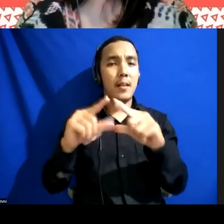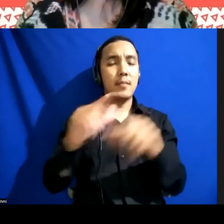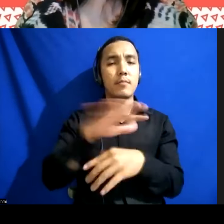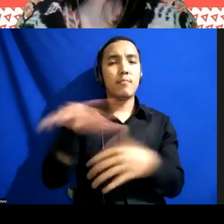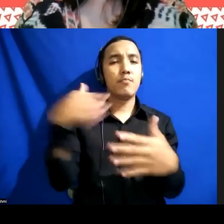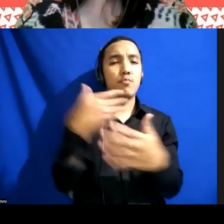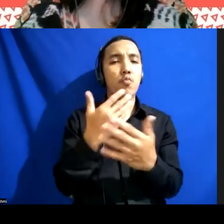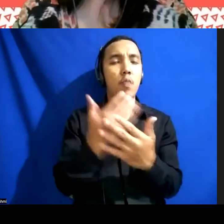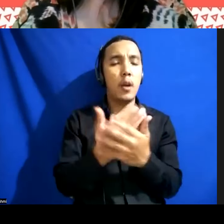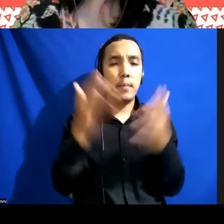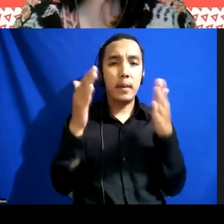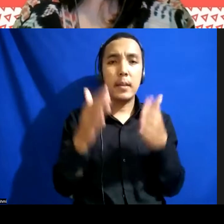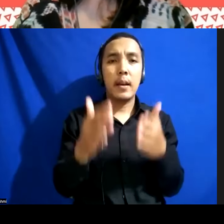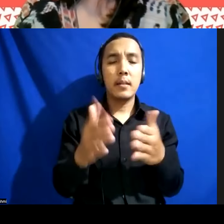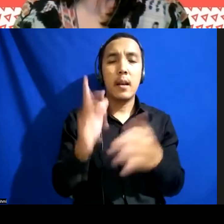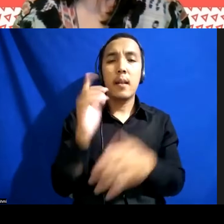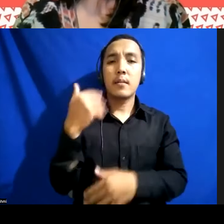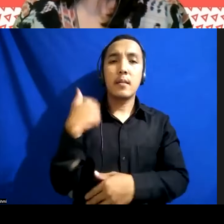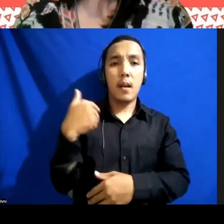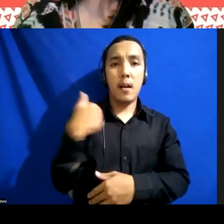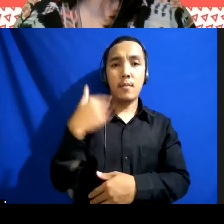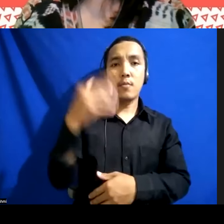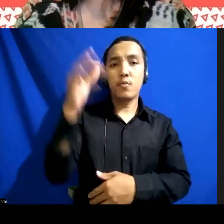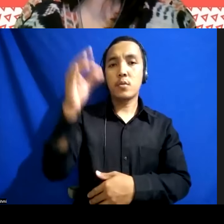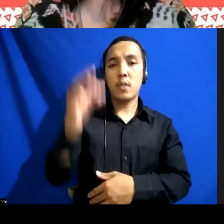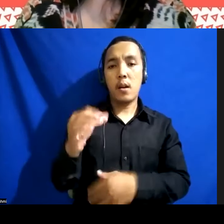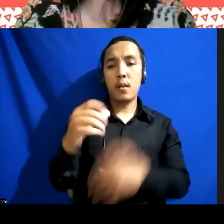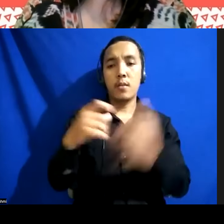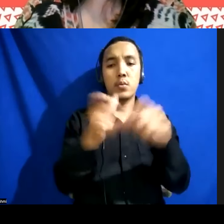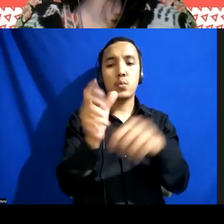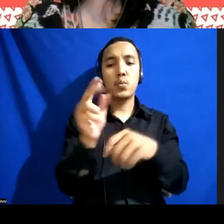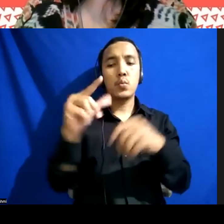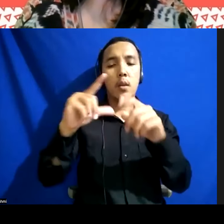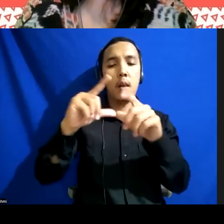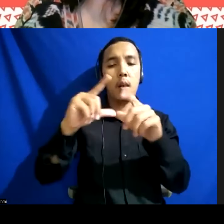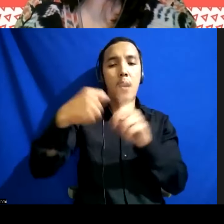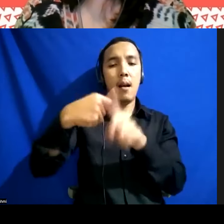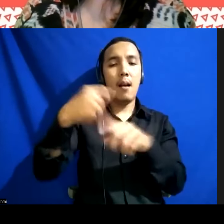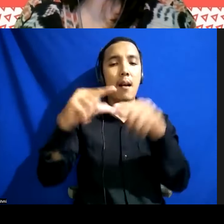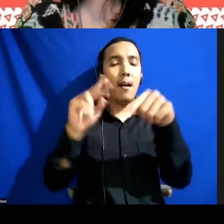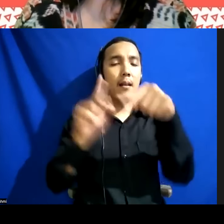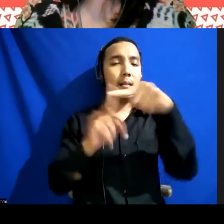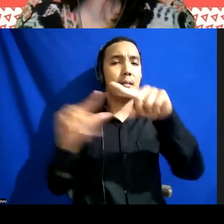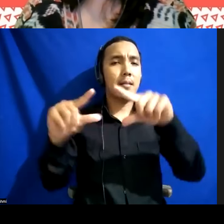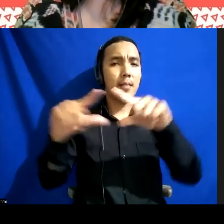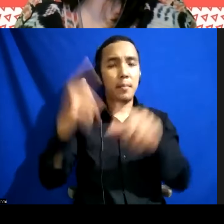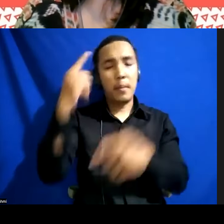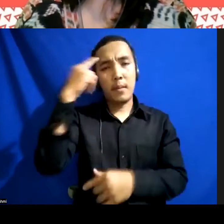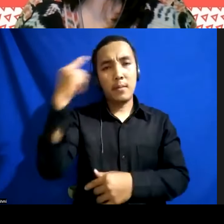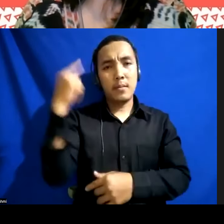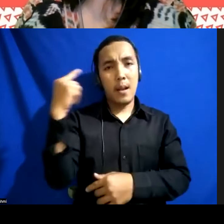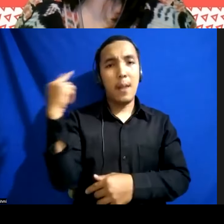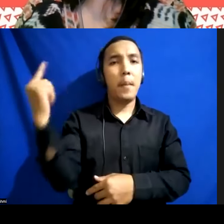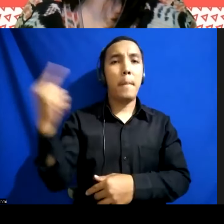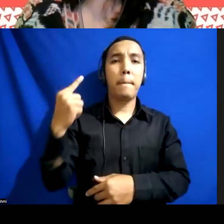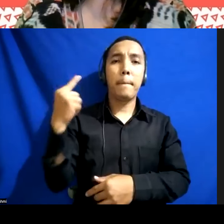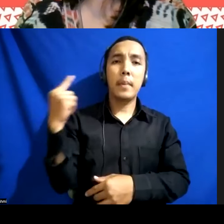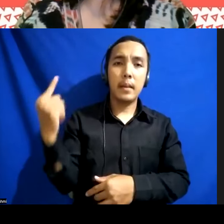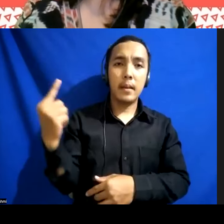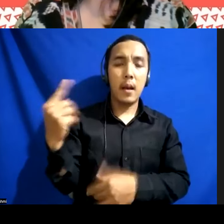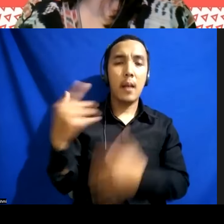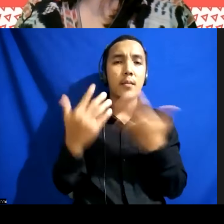all of the components that we have in the city of Solo, be it the public, the community, and the sectoral units. And we